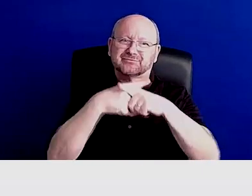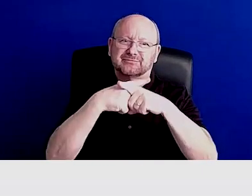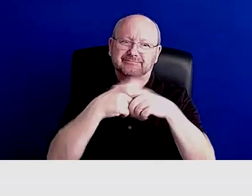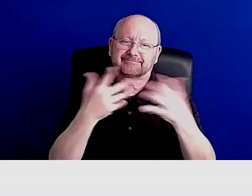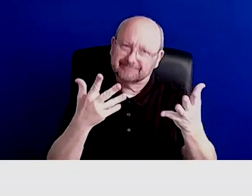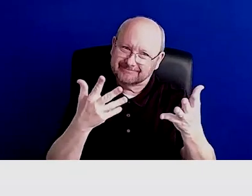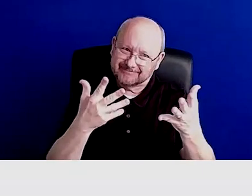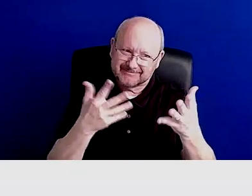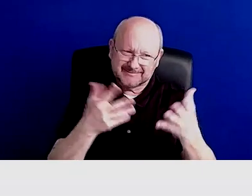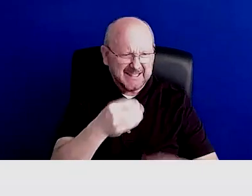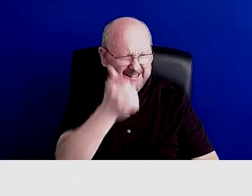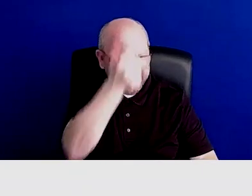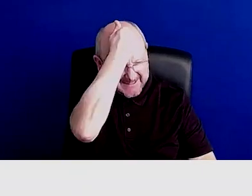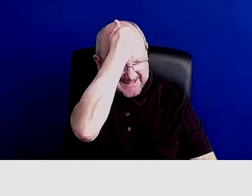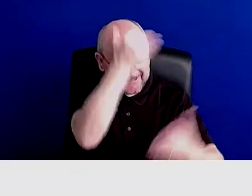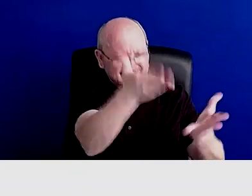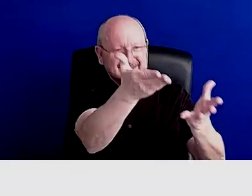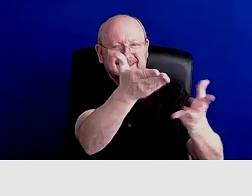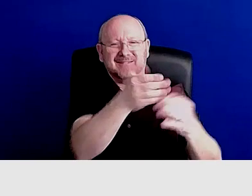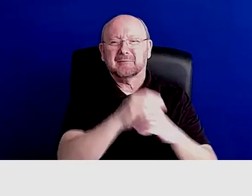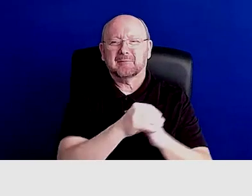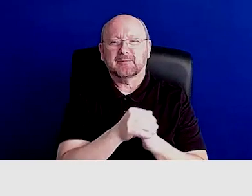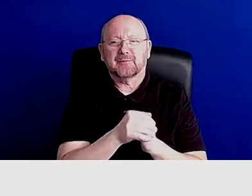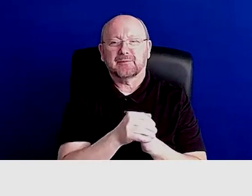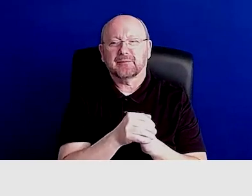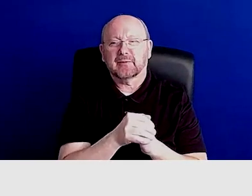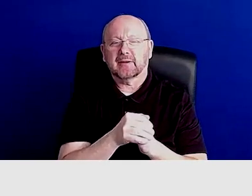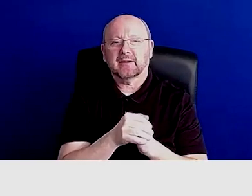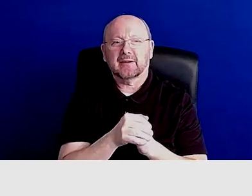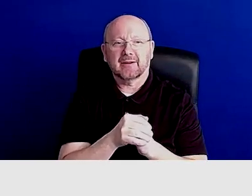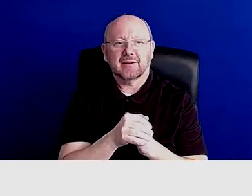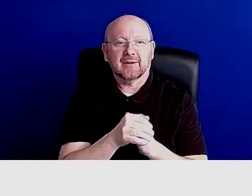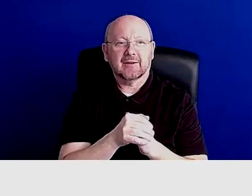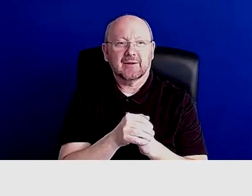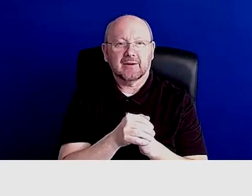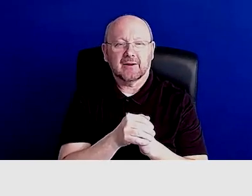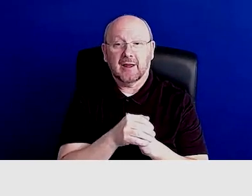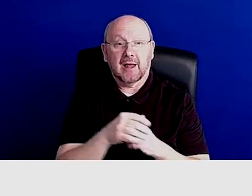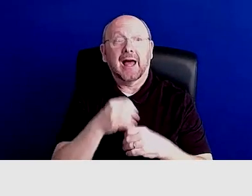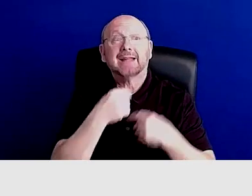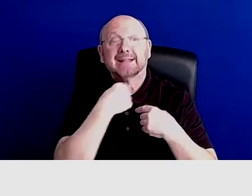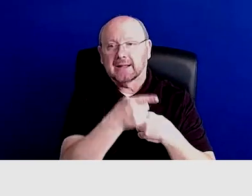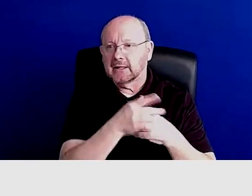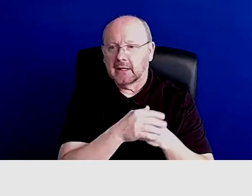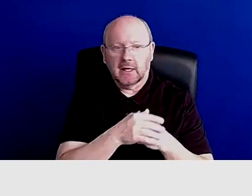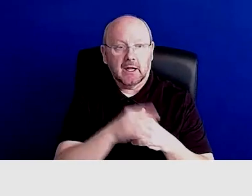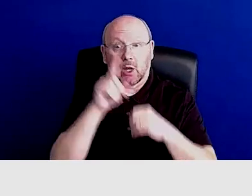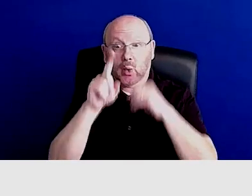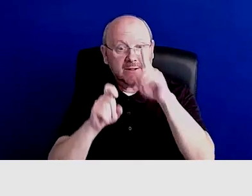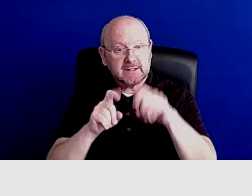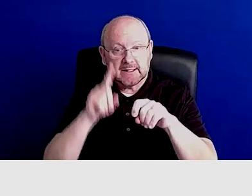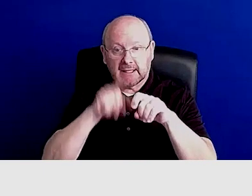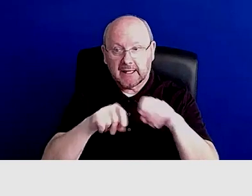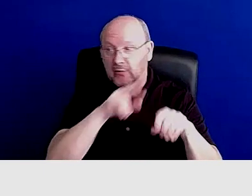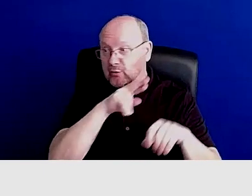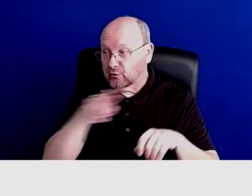no. Okay, so I say back to it. The questions can't refer to the article because the students haven't read it yet. It has to get them